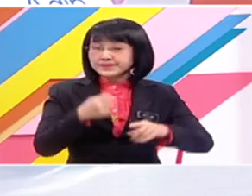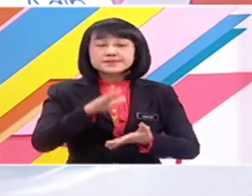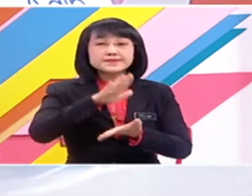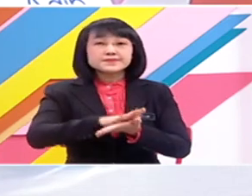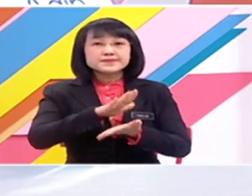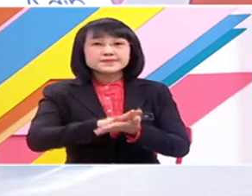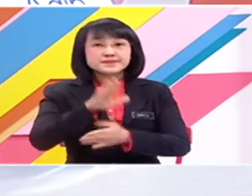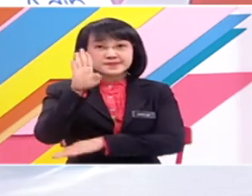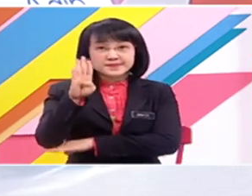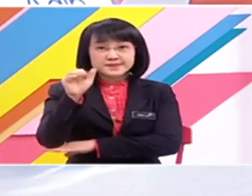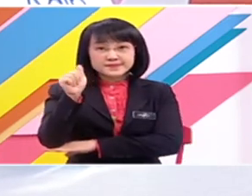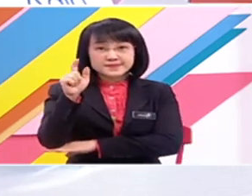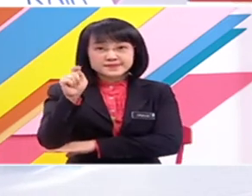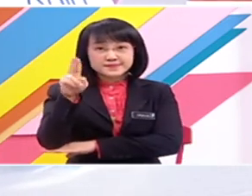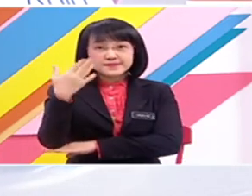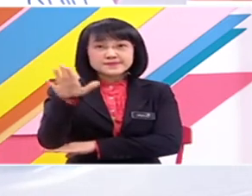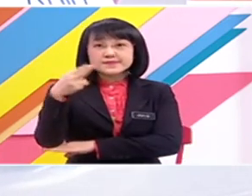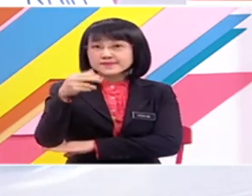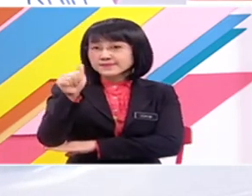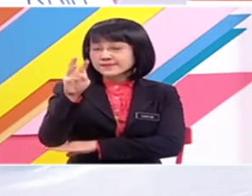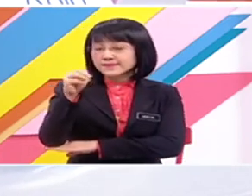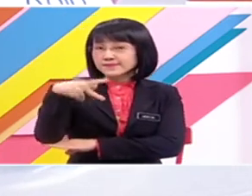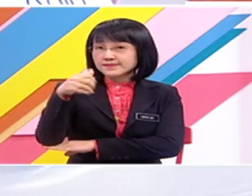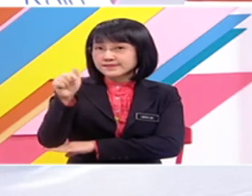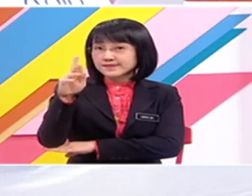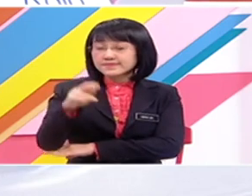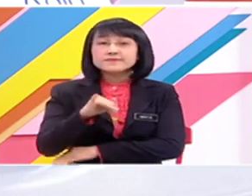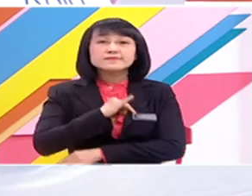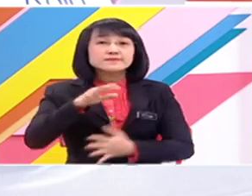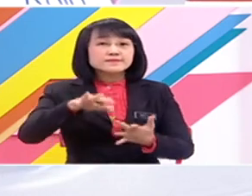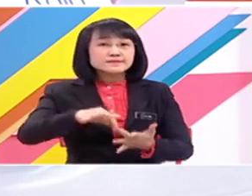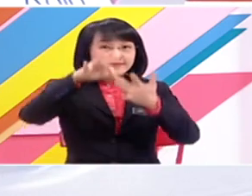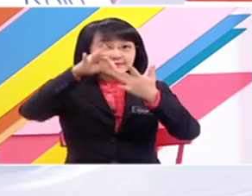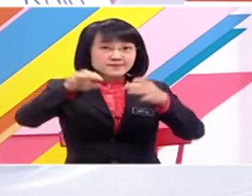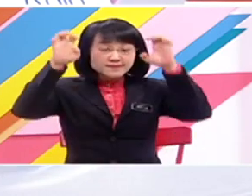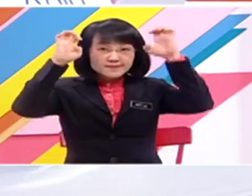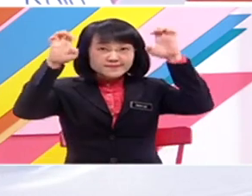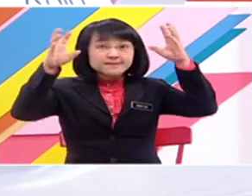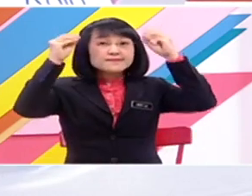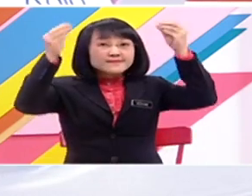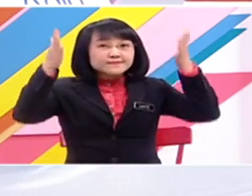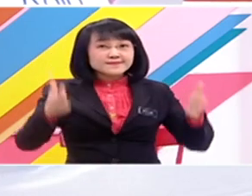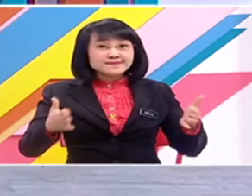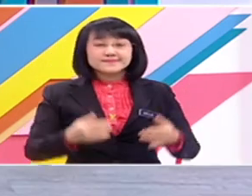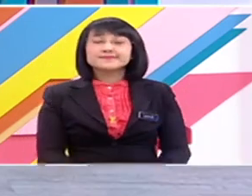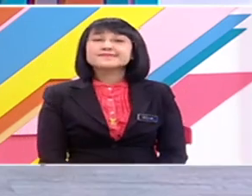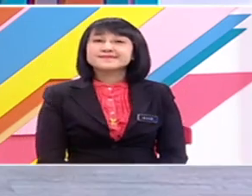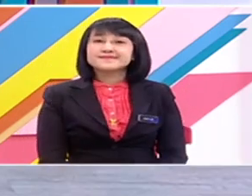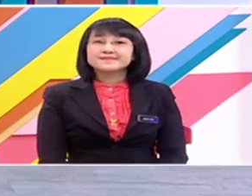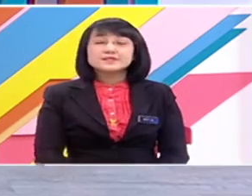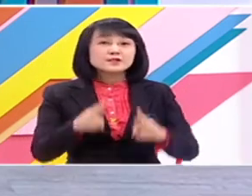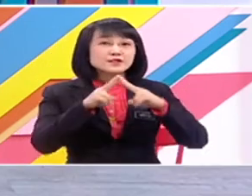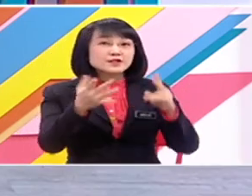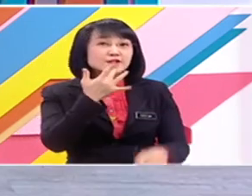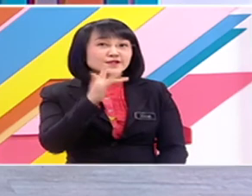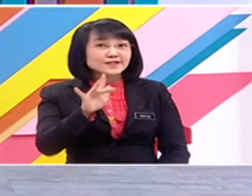and I am a special education teacher, specialties for learning disabilities. Wow, very, very lucky for students out there who